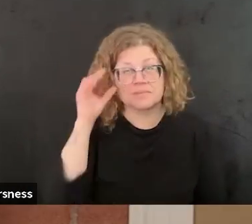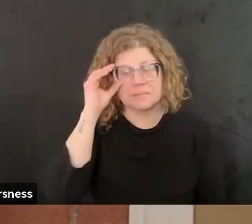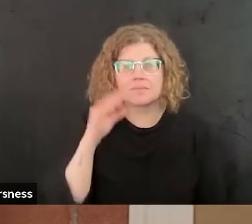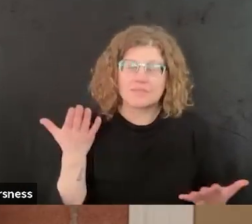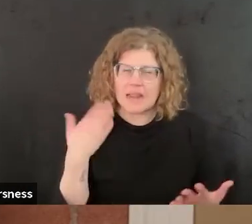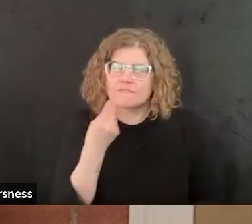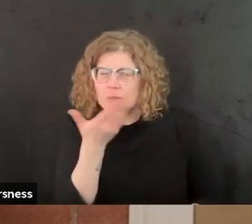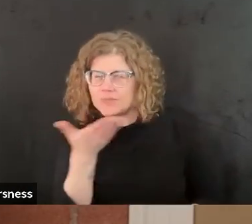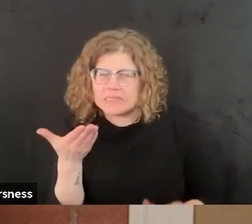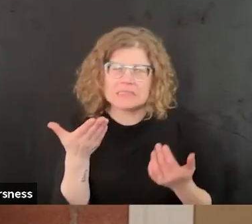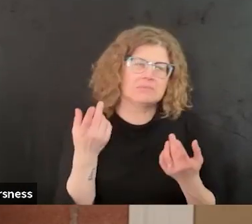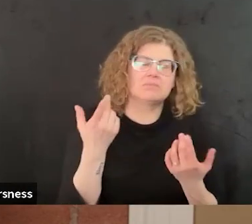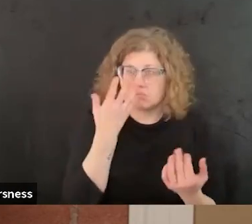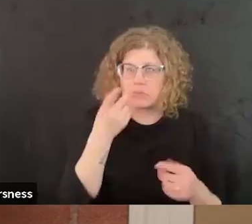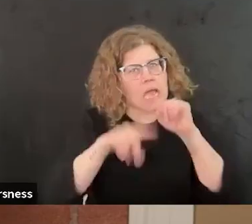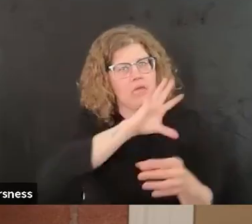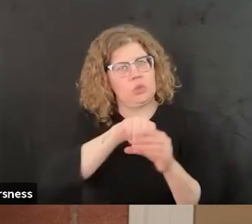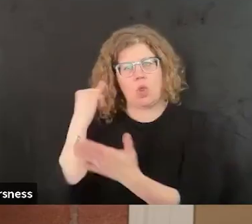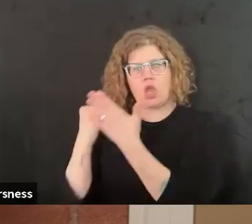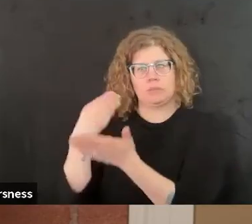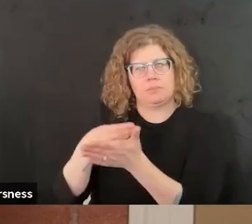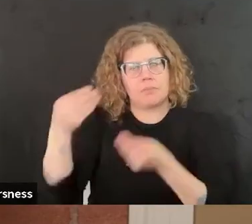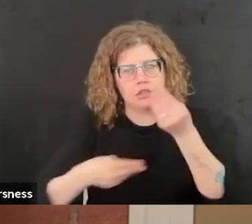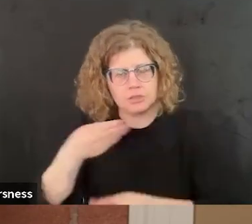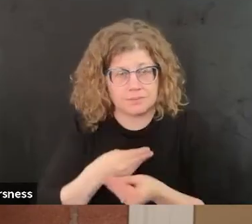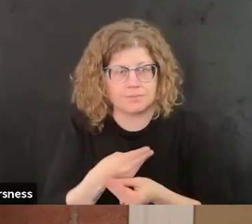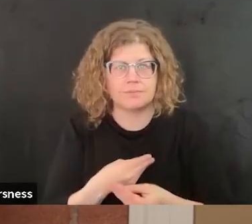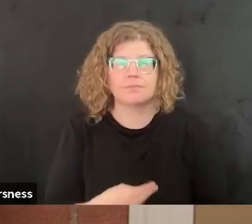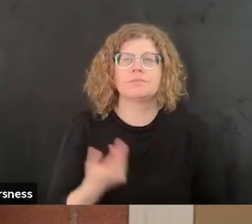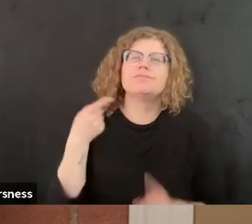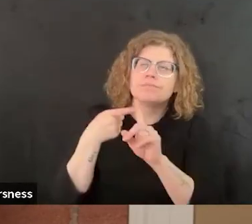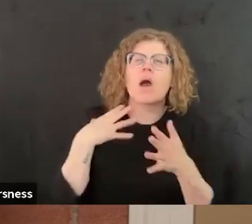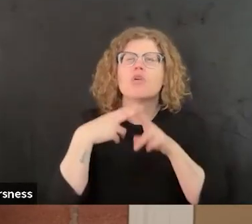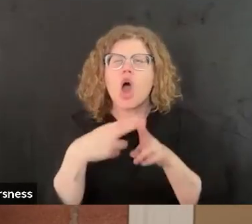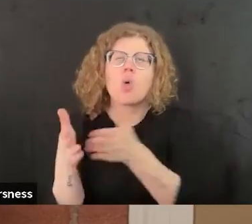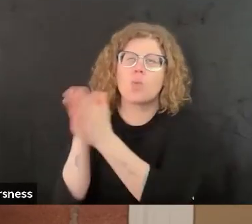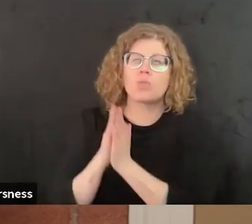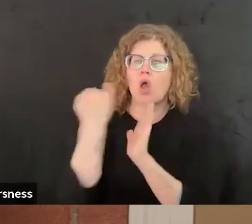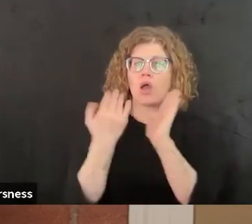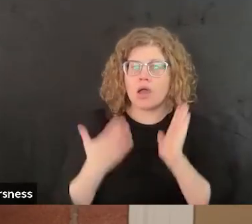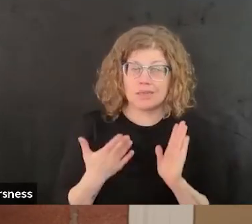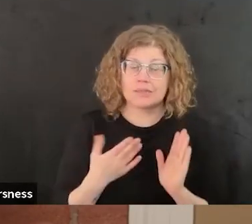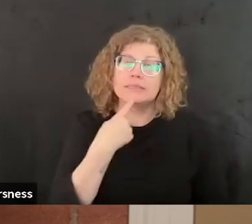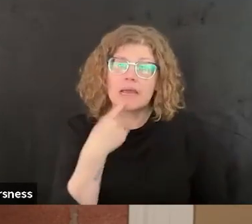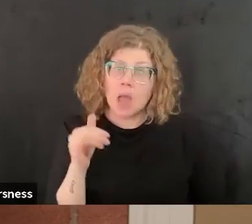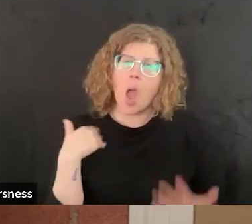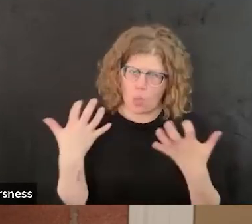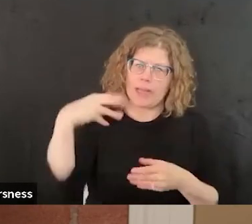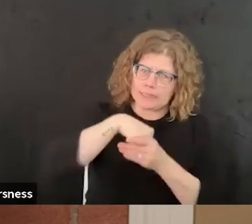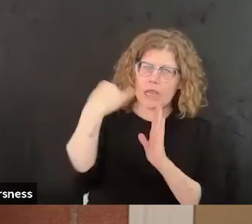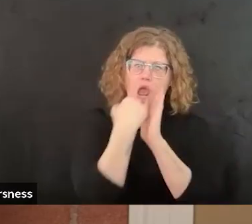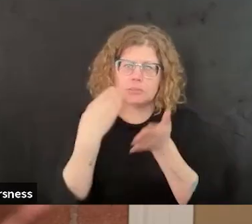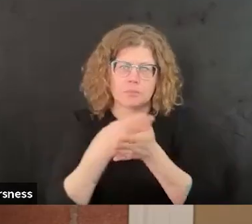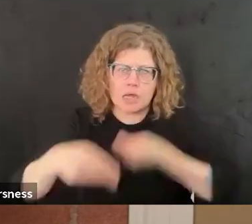There are some items that cannot be included in the artist budget. And so commonly, these are requests from artists that we include these in an